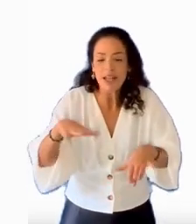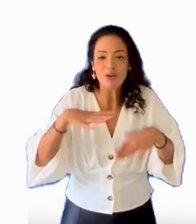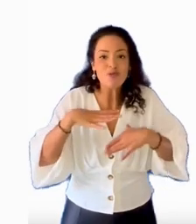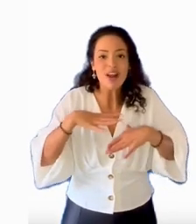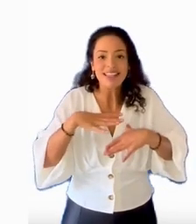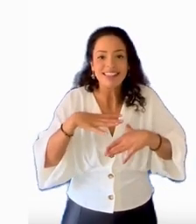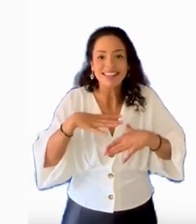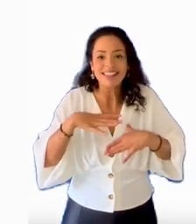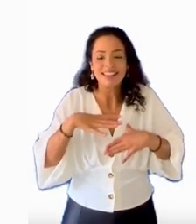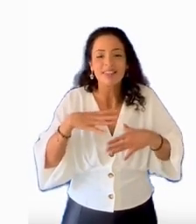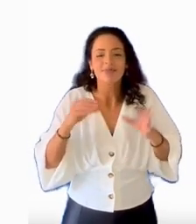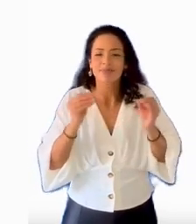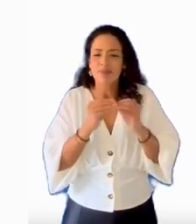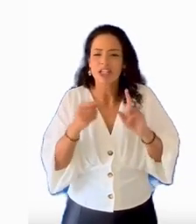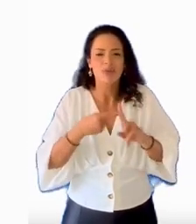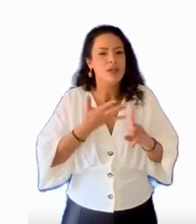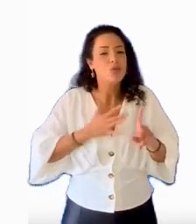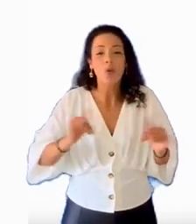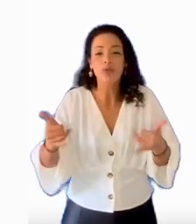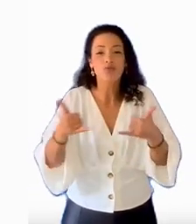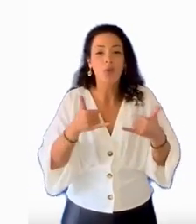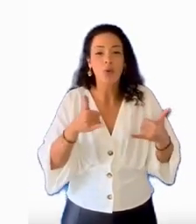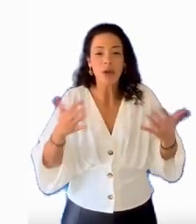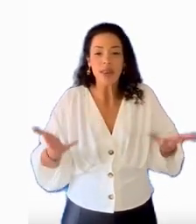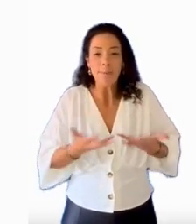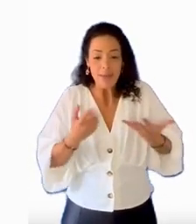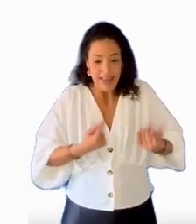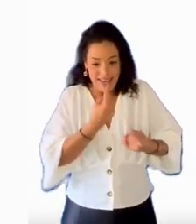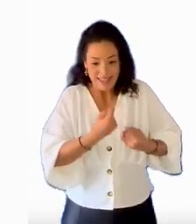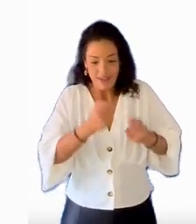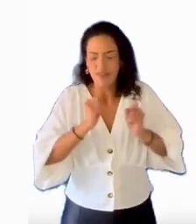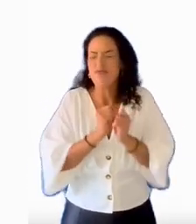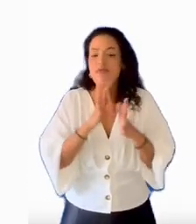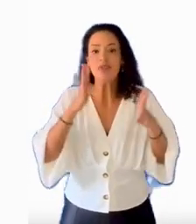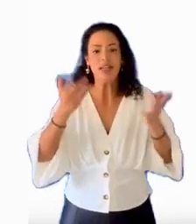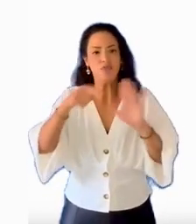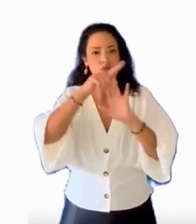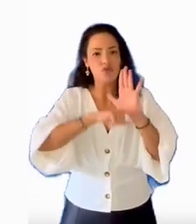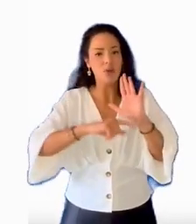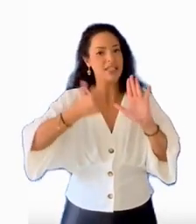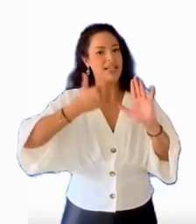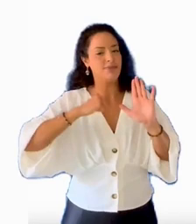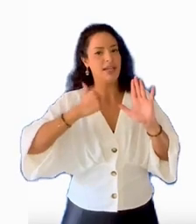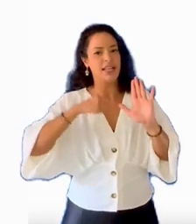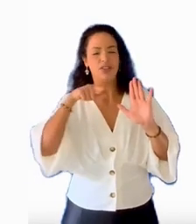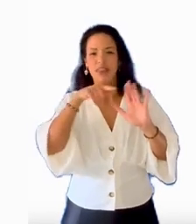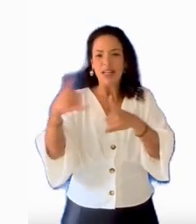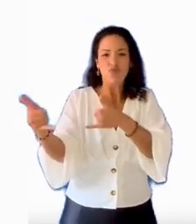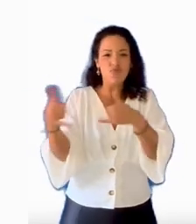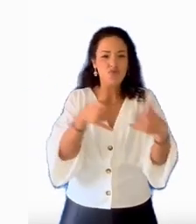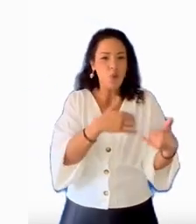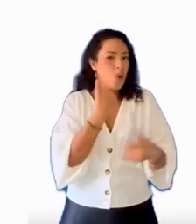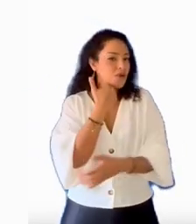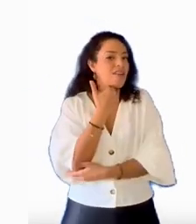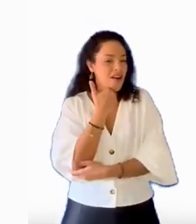behind. Benjamin looks for no reward. The play itself, this freedom from rules and expectations, is reward